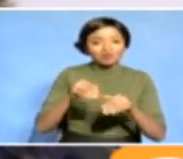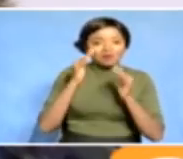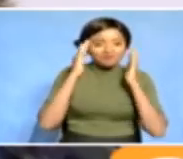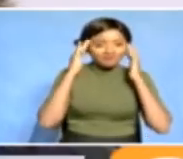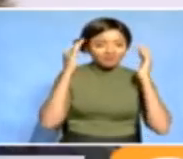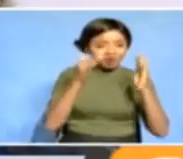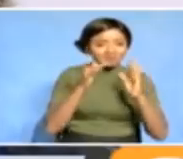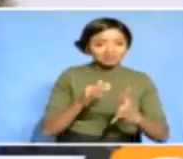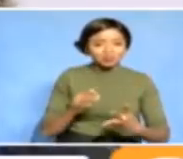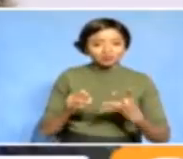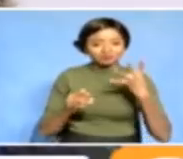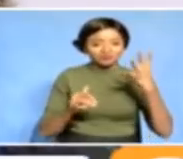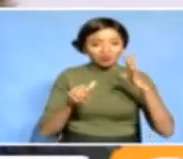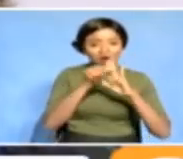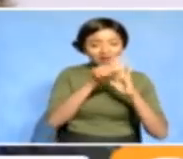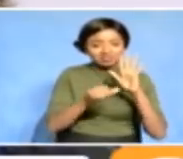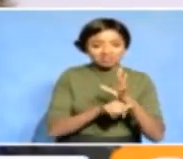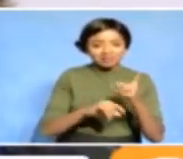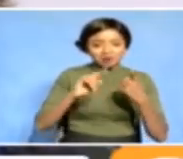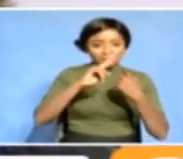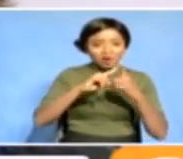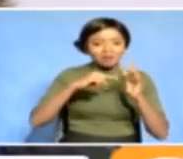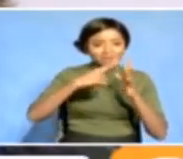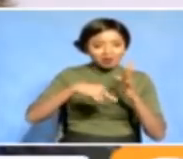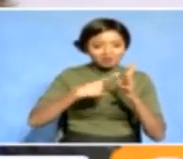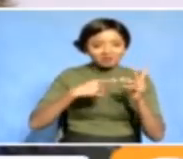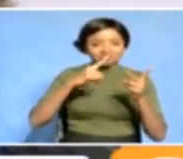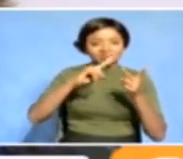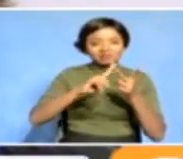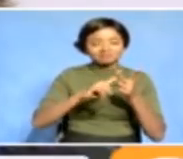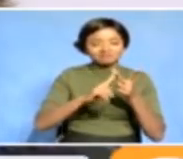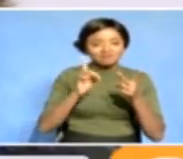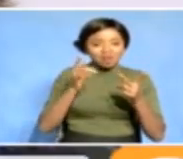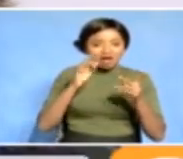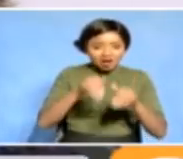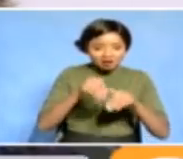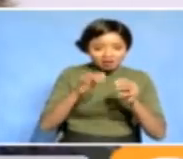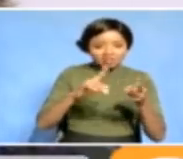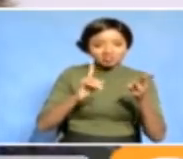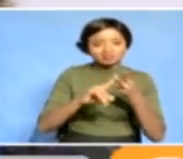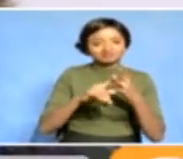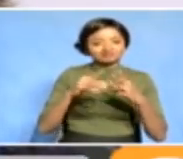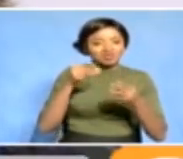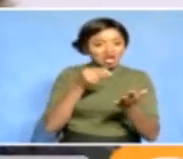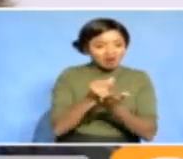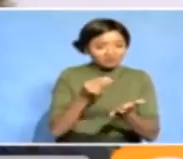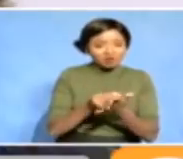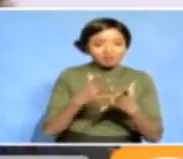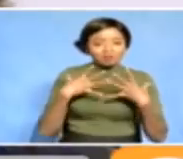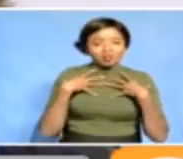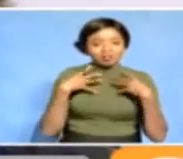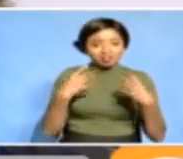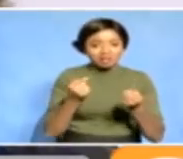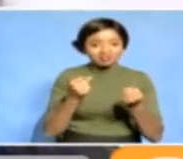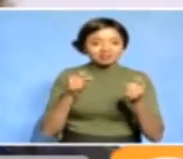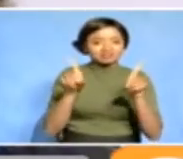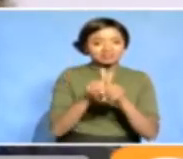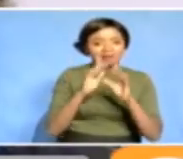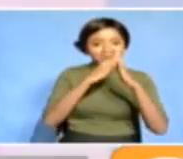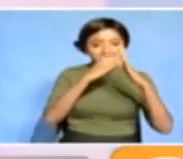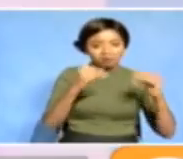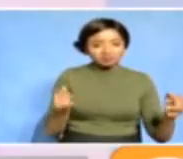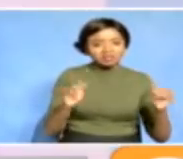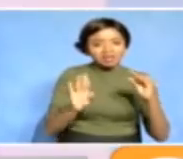Four agenda, that is manufacturing, blue economy, agriculture, affordable housing and health, and recently added